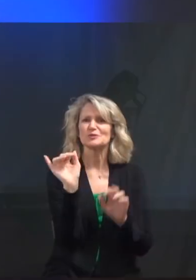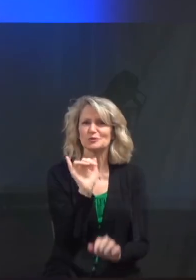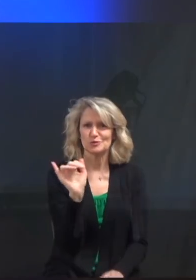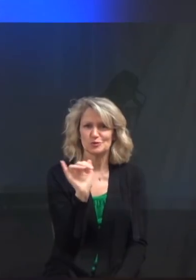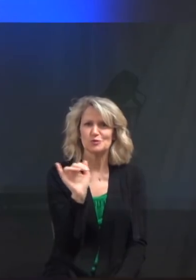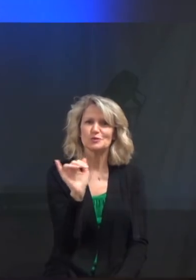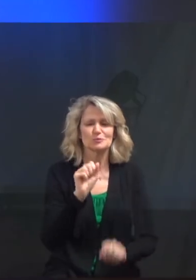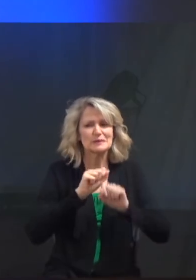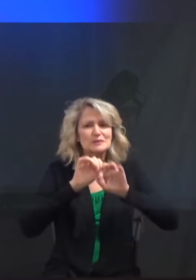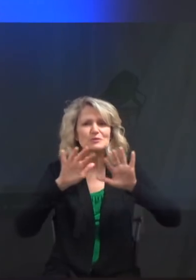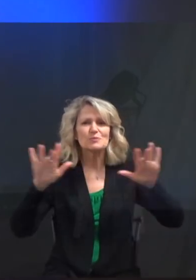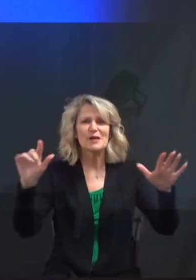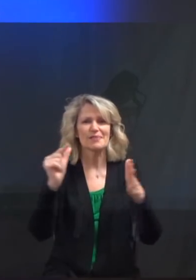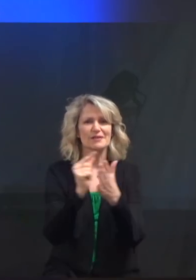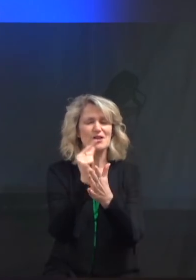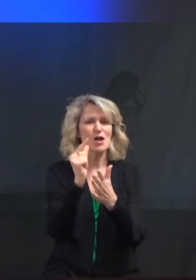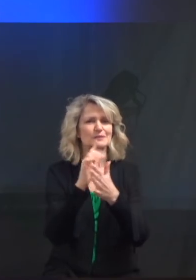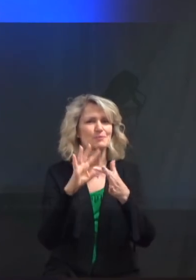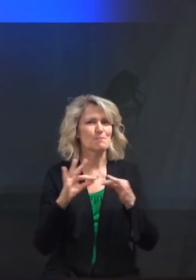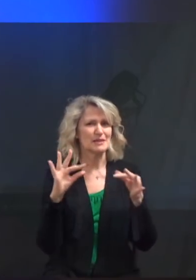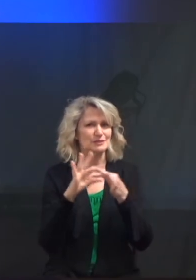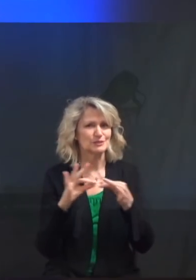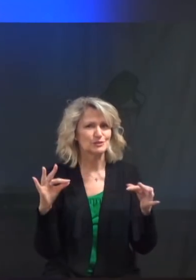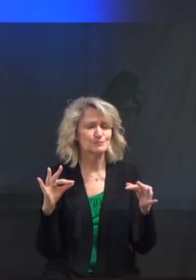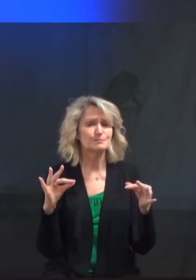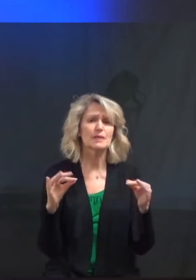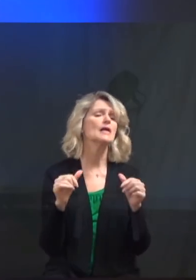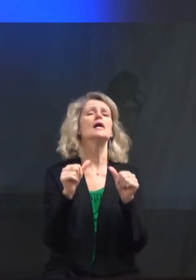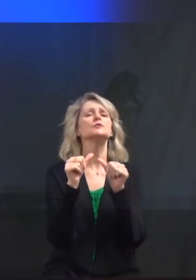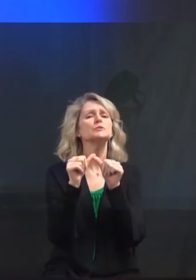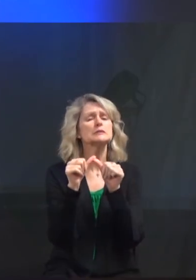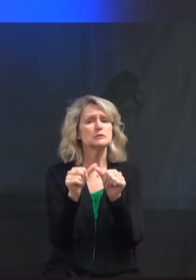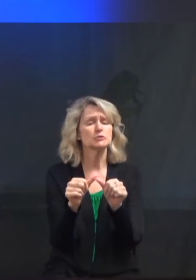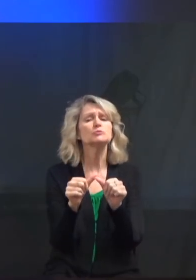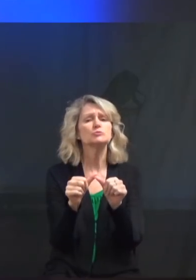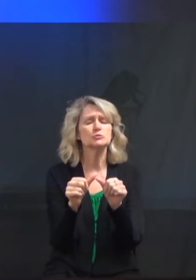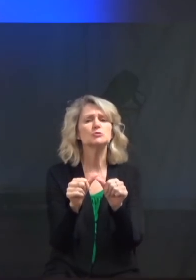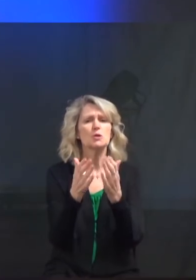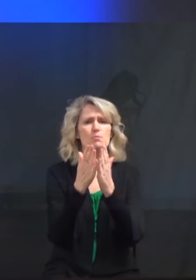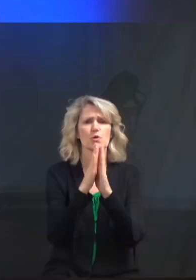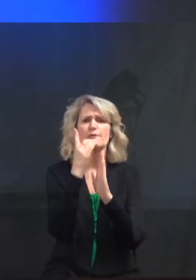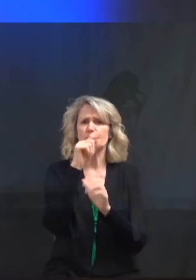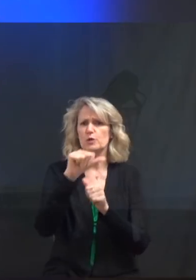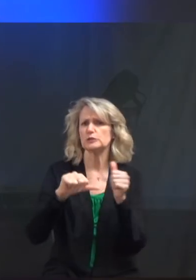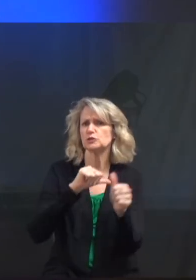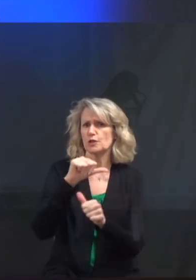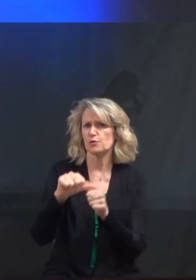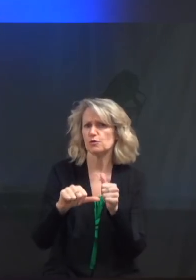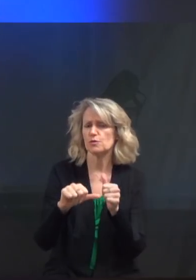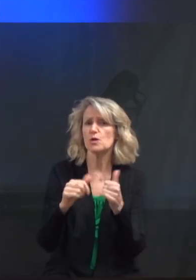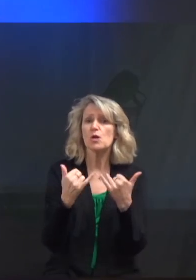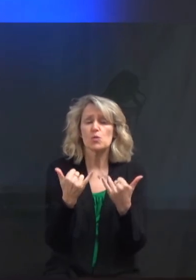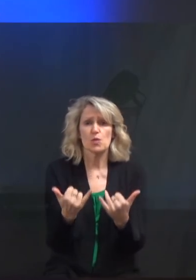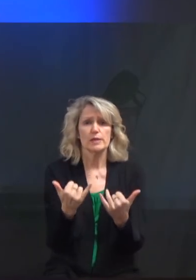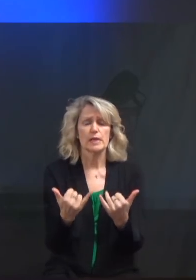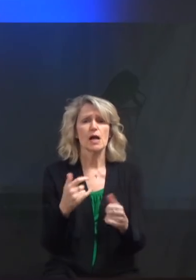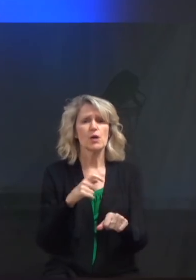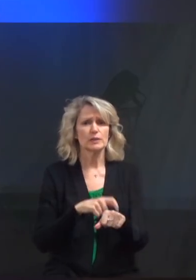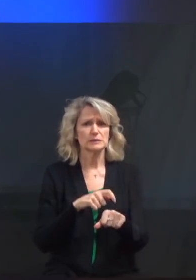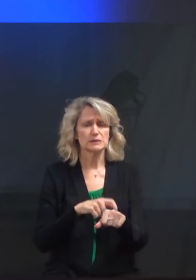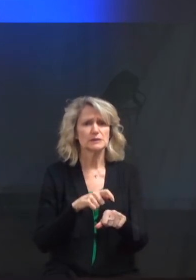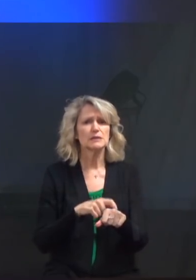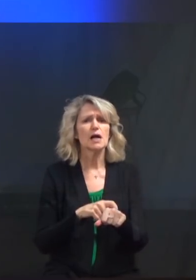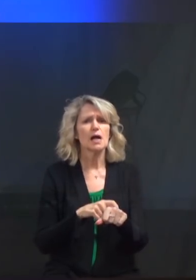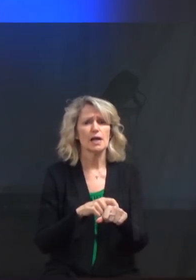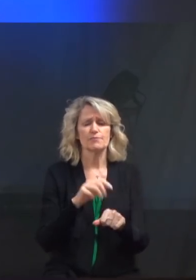around. As we continue to think through this time, continue to be in prayer for one another. Right now, this is a time where we need